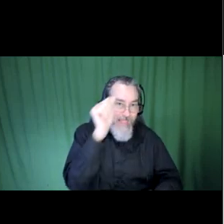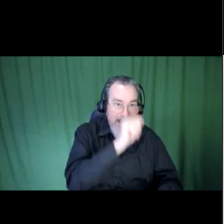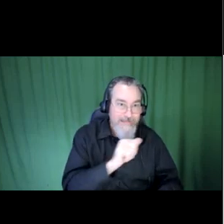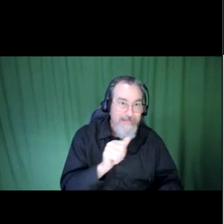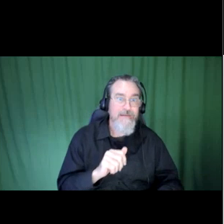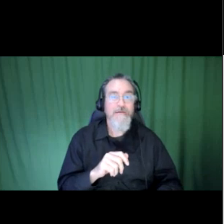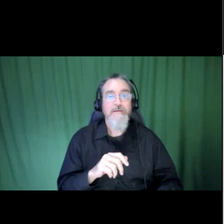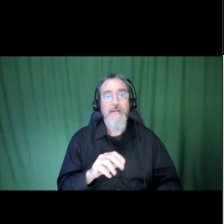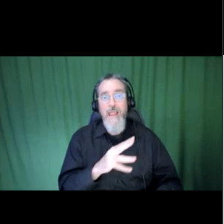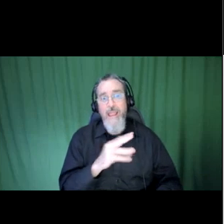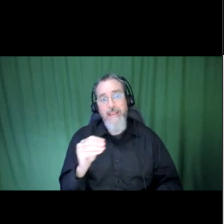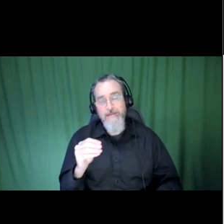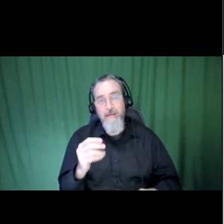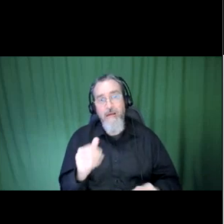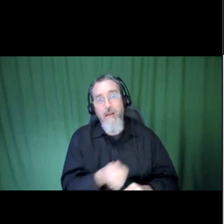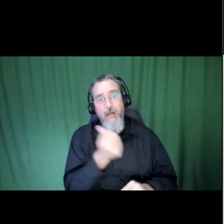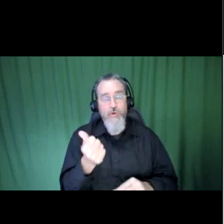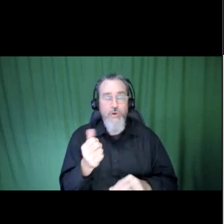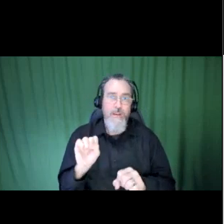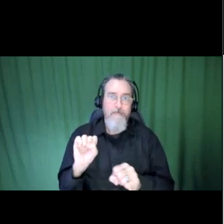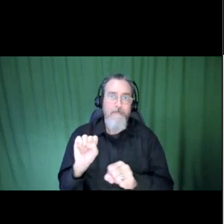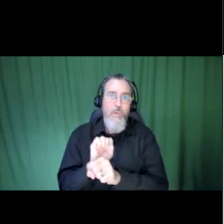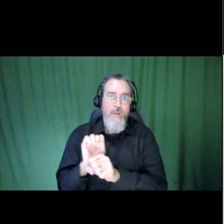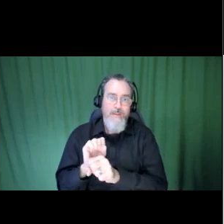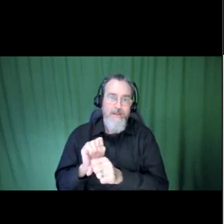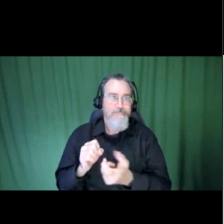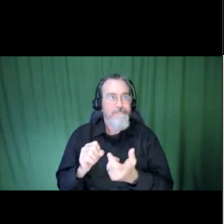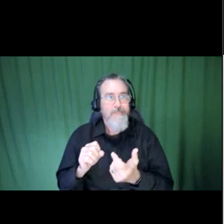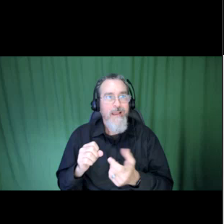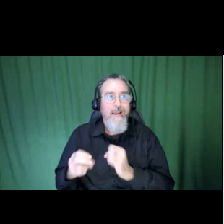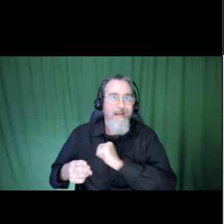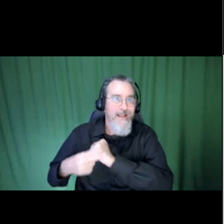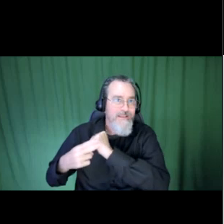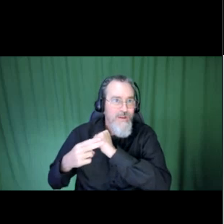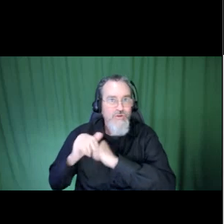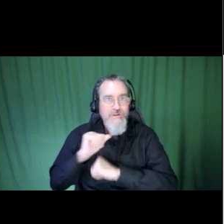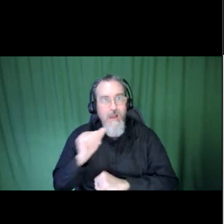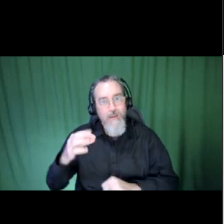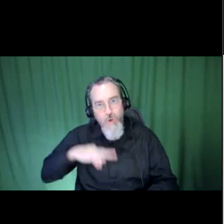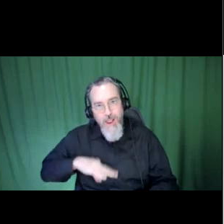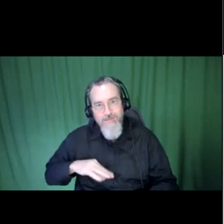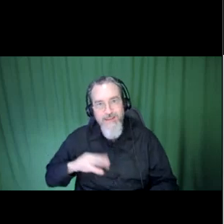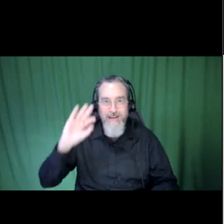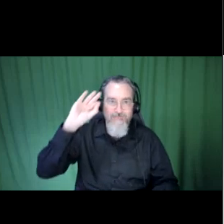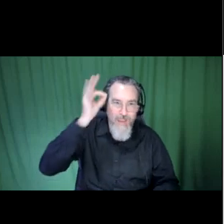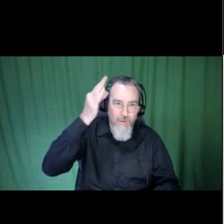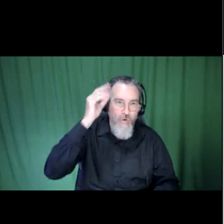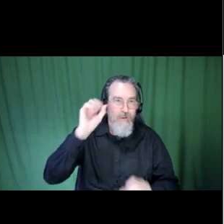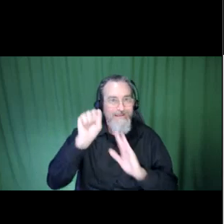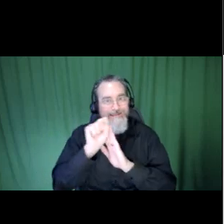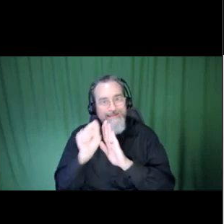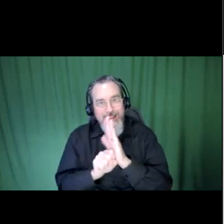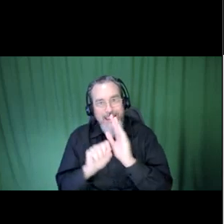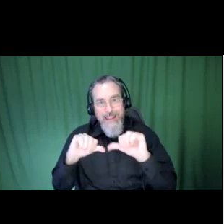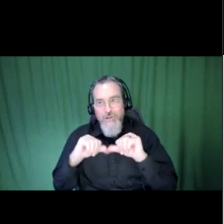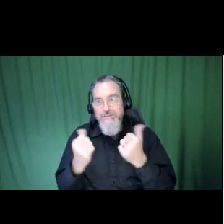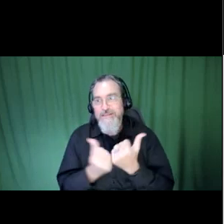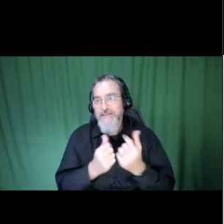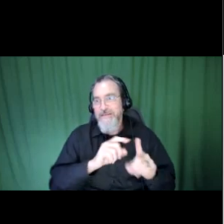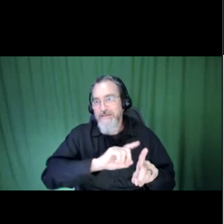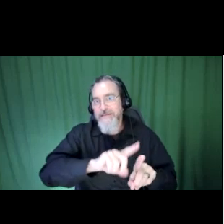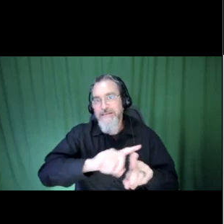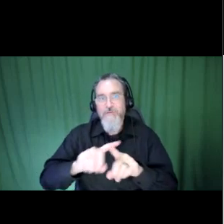partners for employment, including conservation nonprofits, federal and state agencies, and specifically a lot of tribal government offices and partners that have